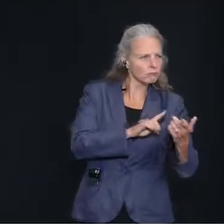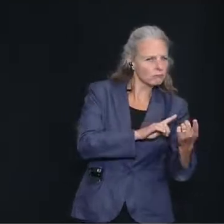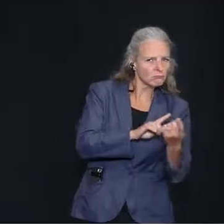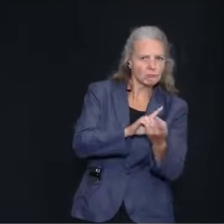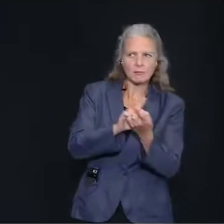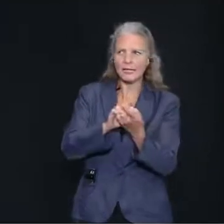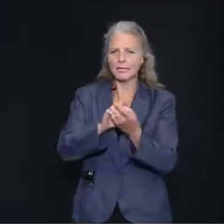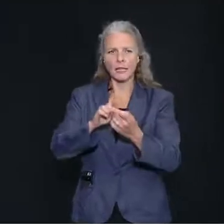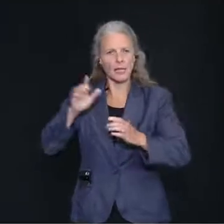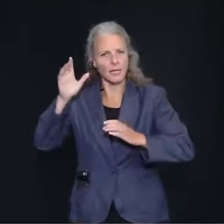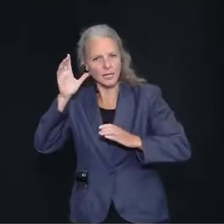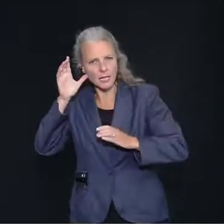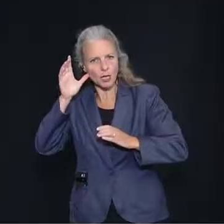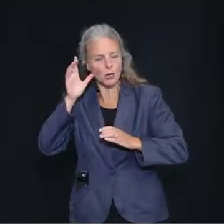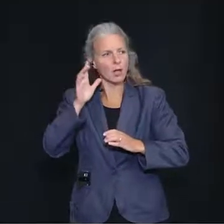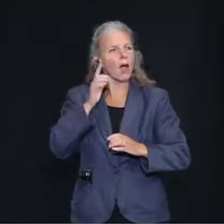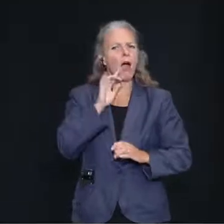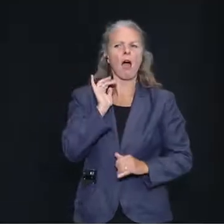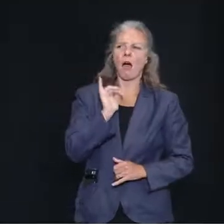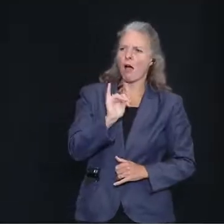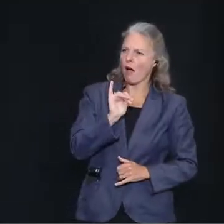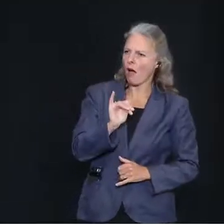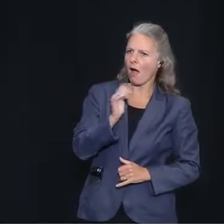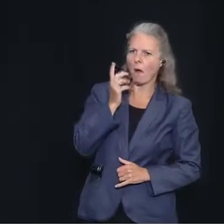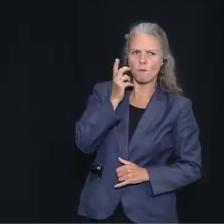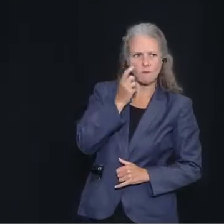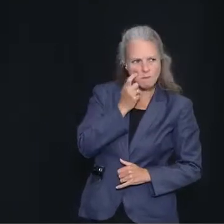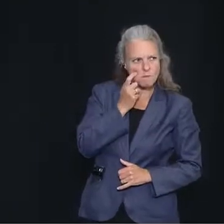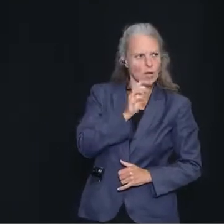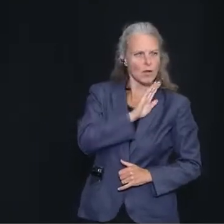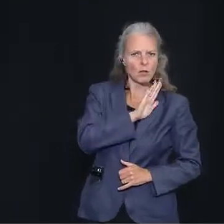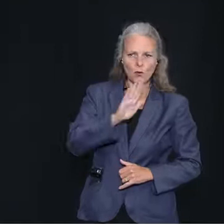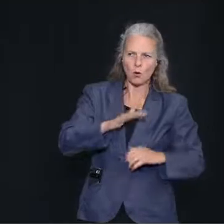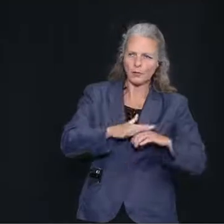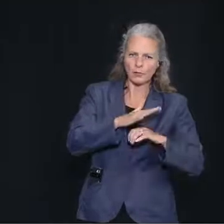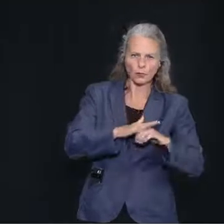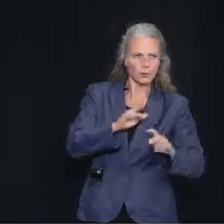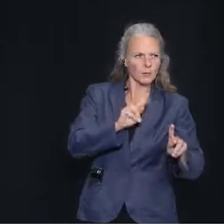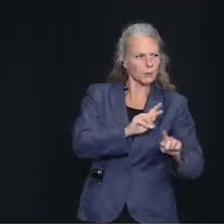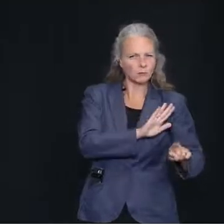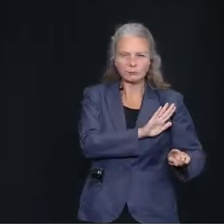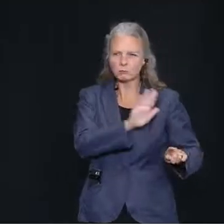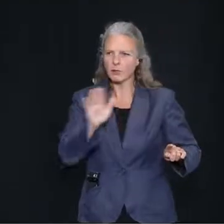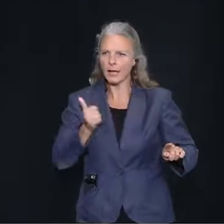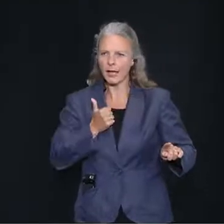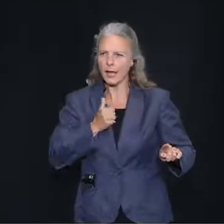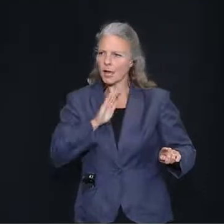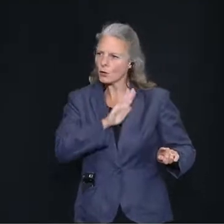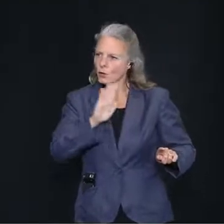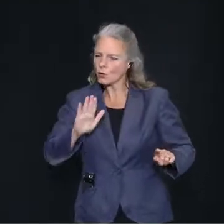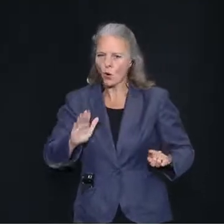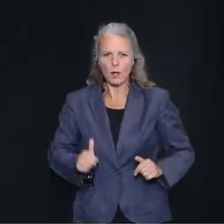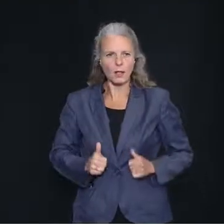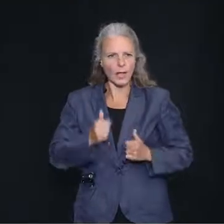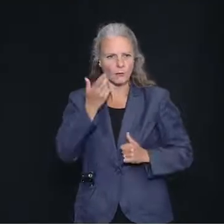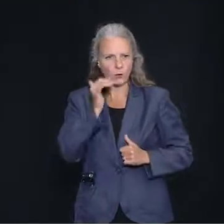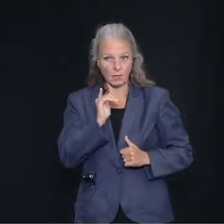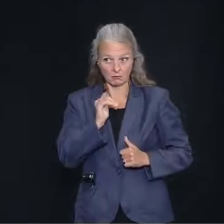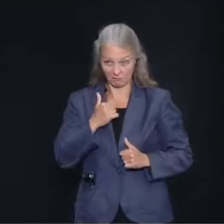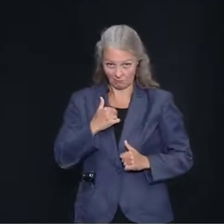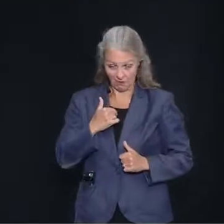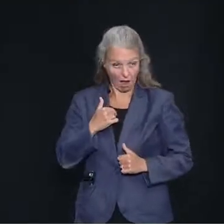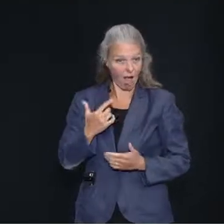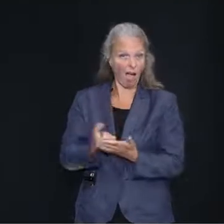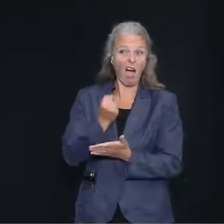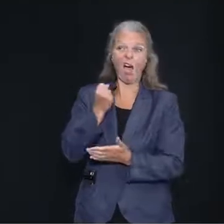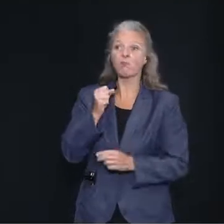learn, and appreciate how the indigenous populations of this country live. I did not come as a